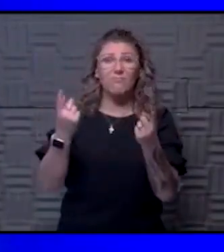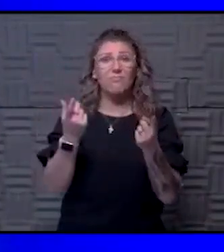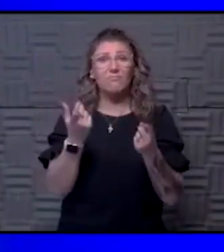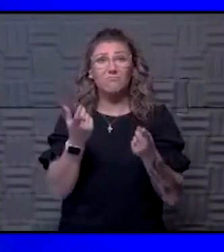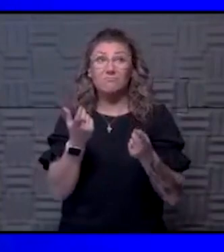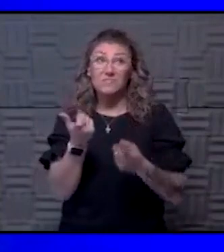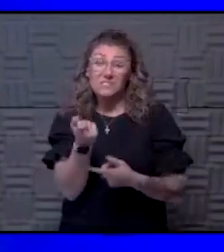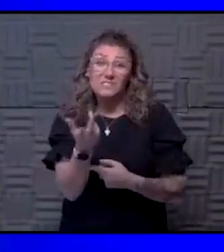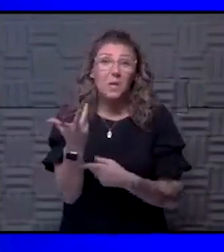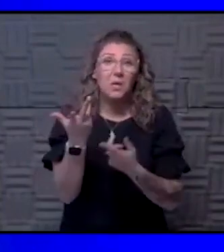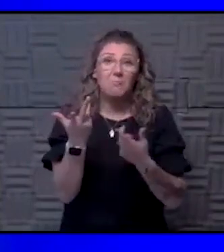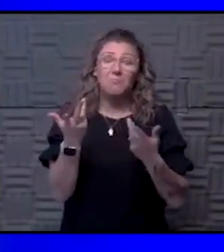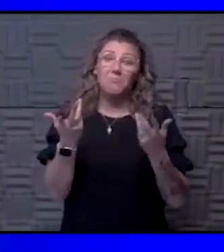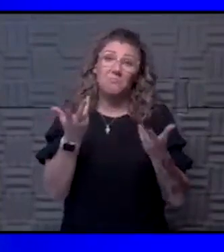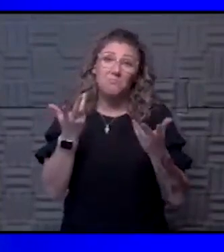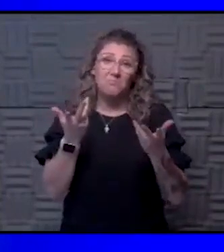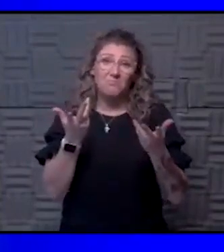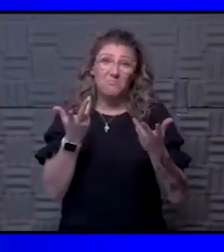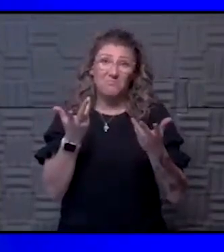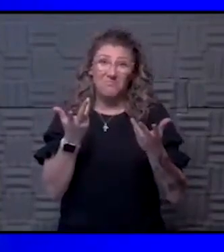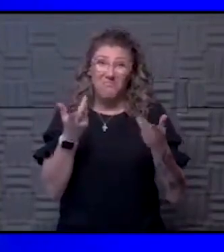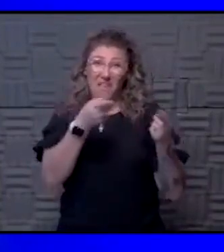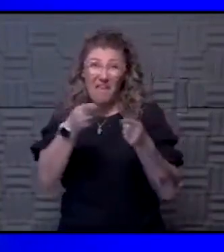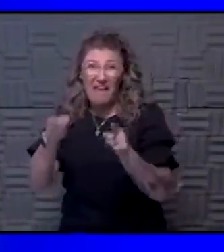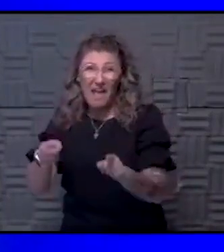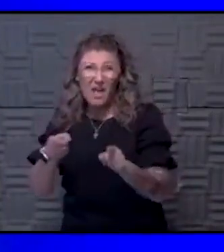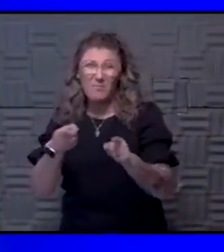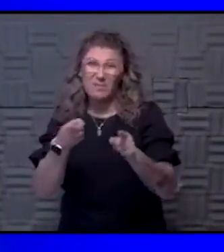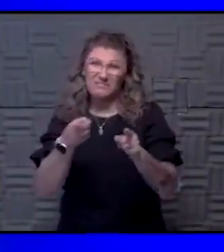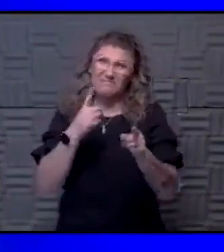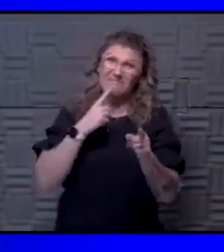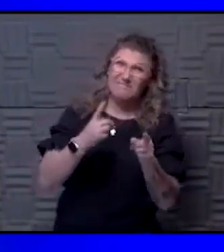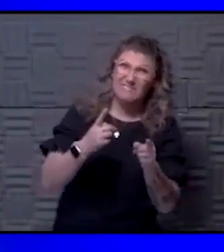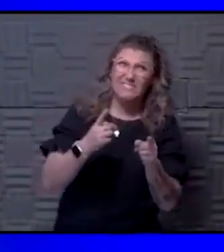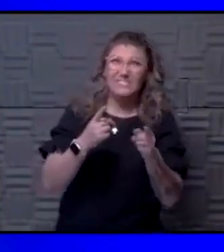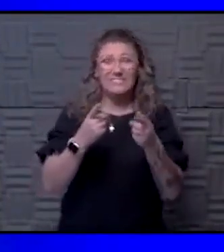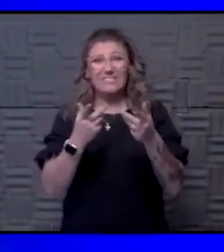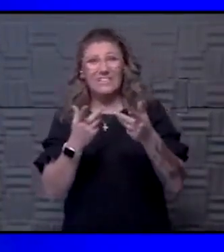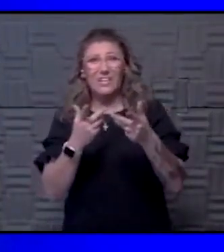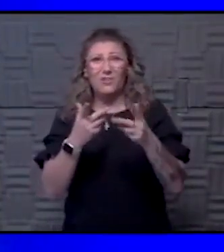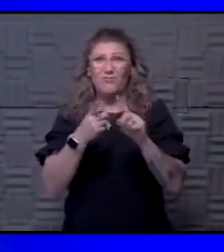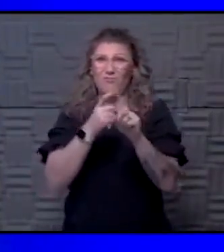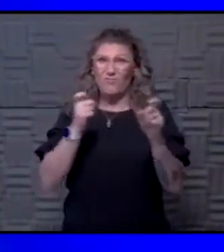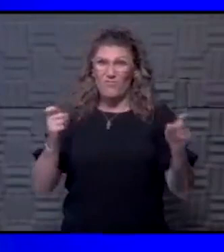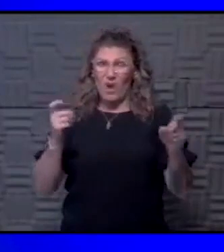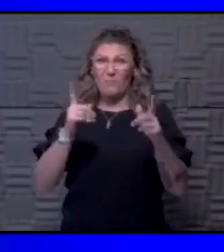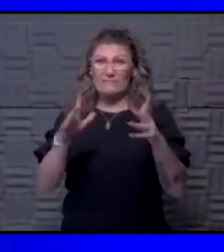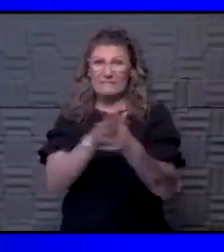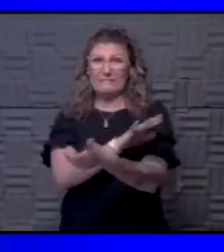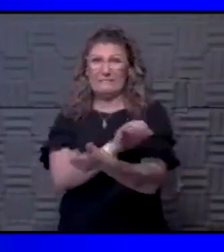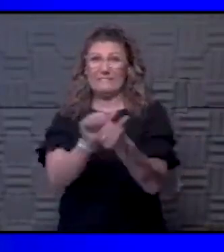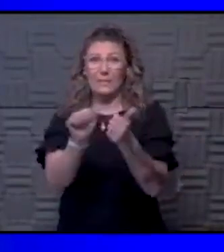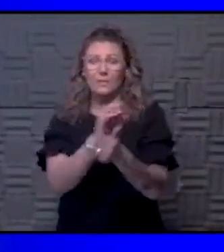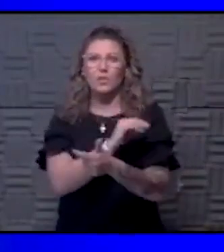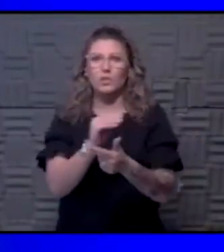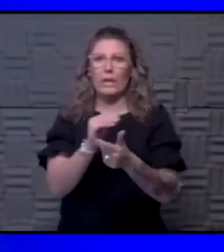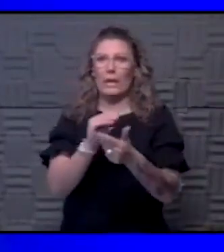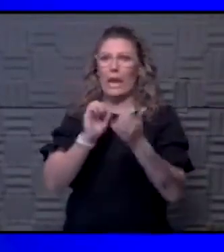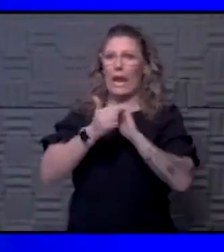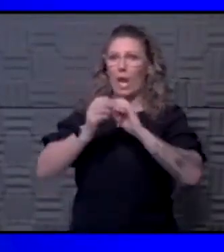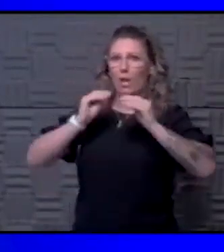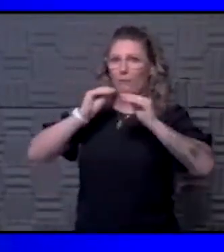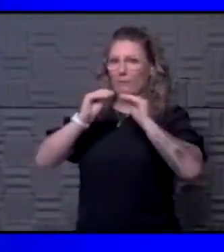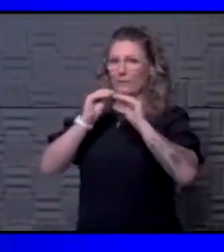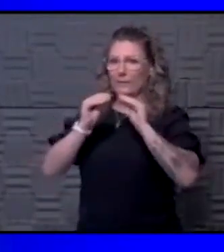been built over years, both in terms of the damage and in terms of how we're trying to repair and address those